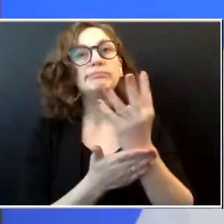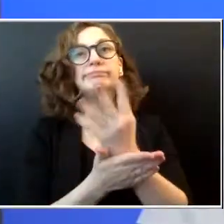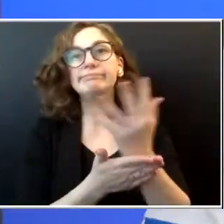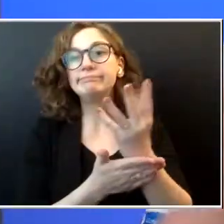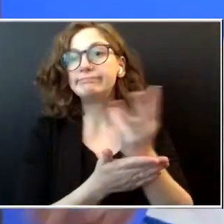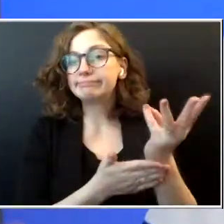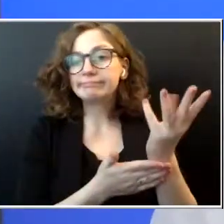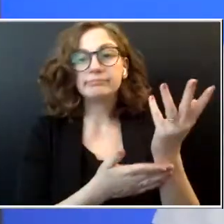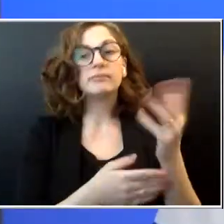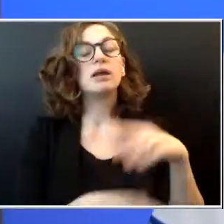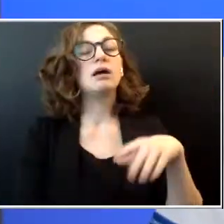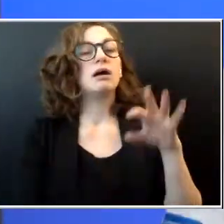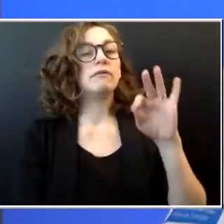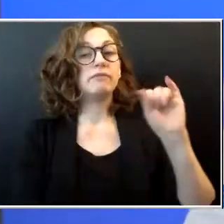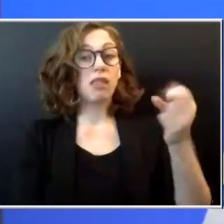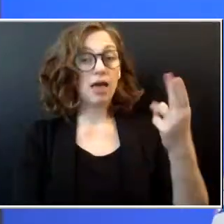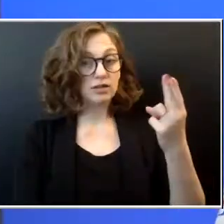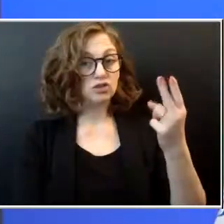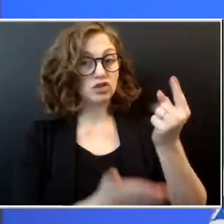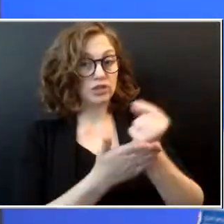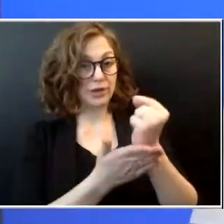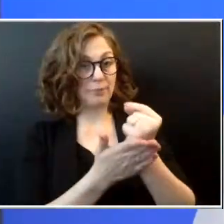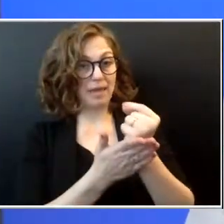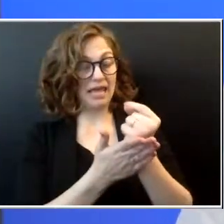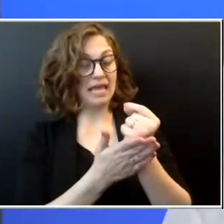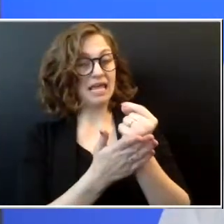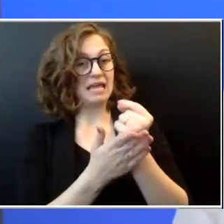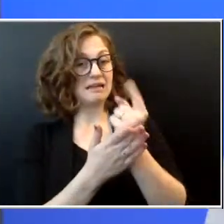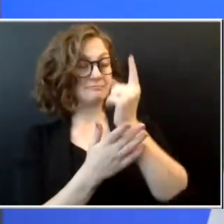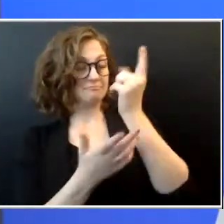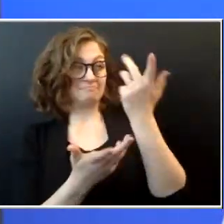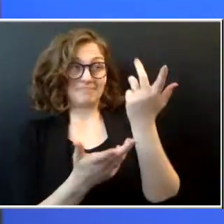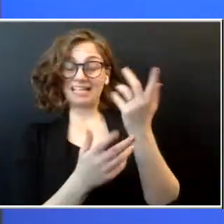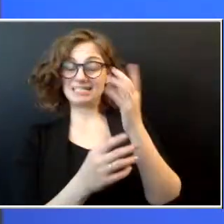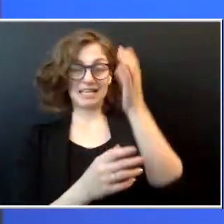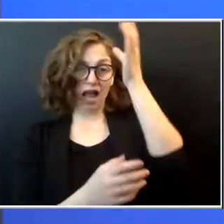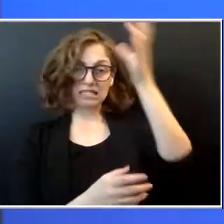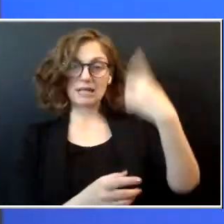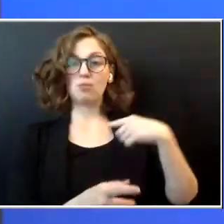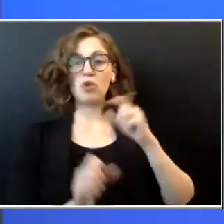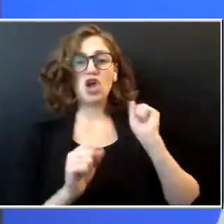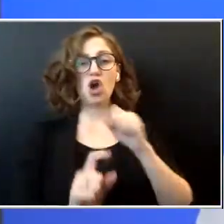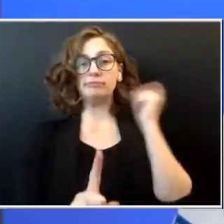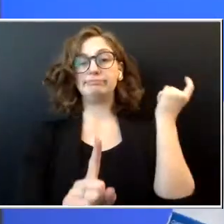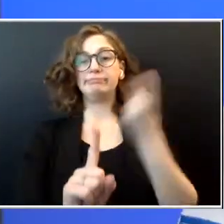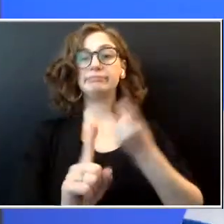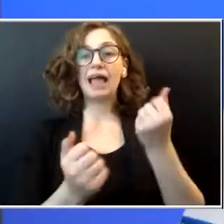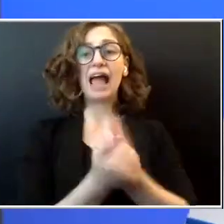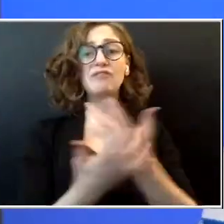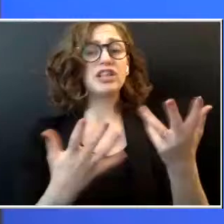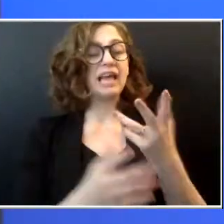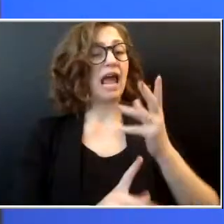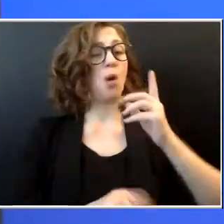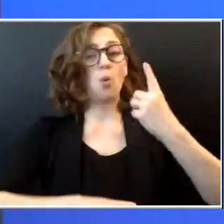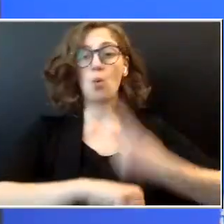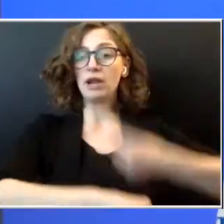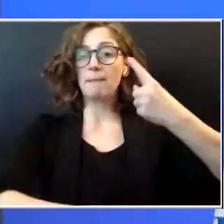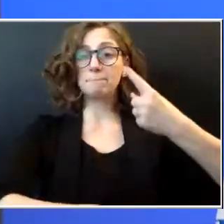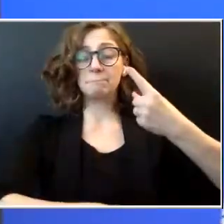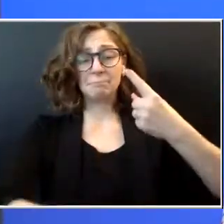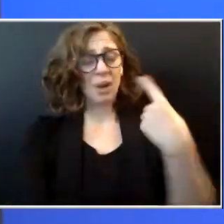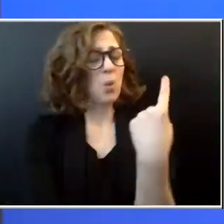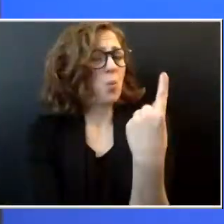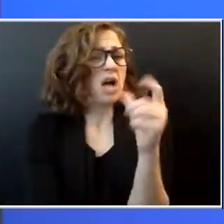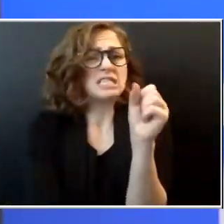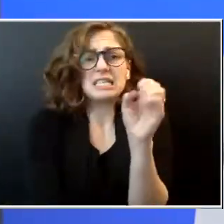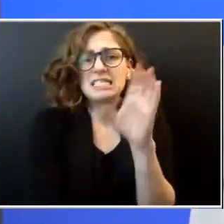give all of that dose all at once, and in fact, maybe over about a second. And so it's really exciting. We'll talk